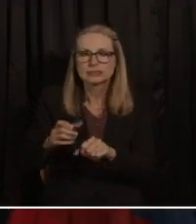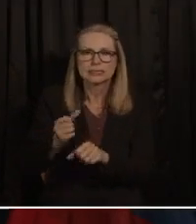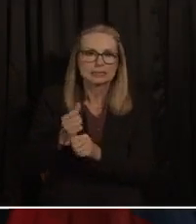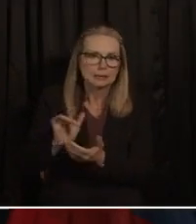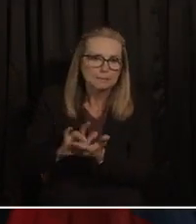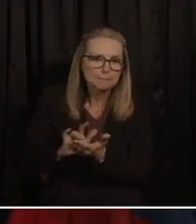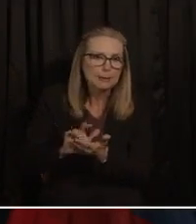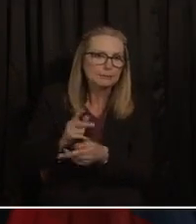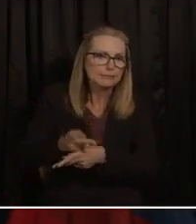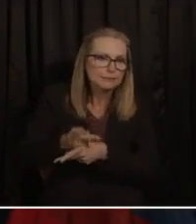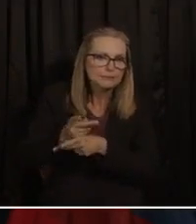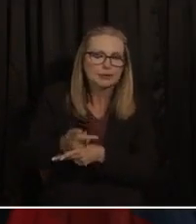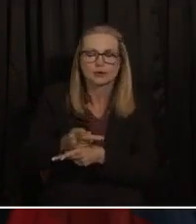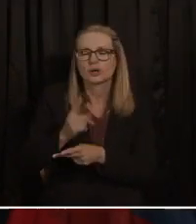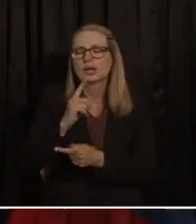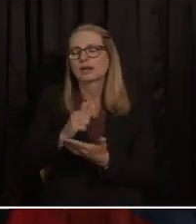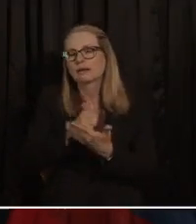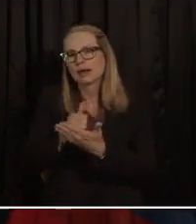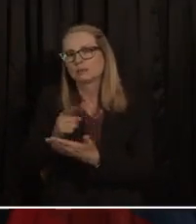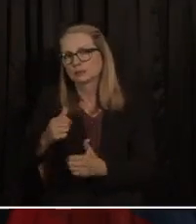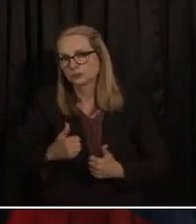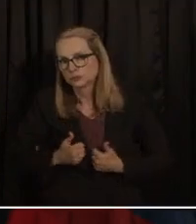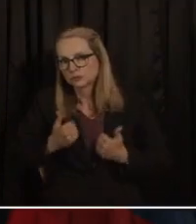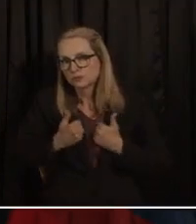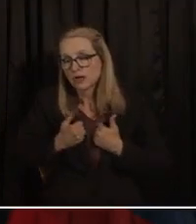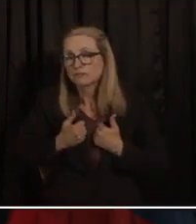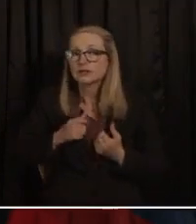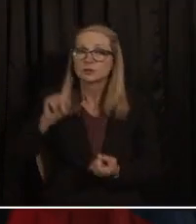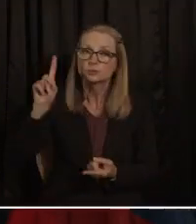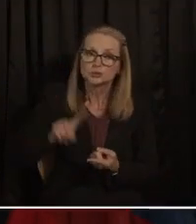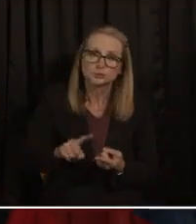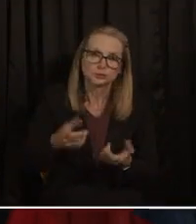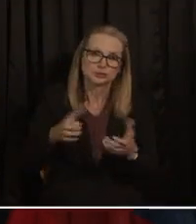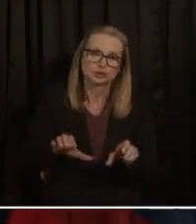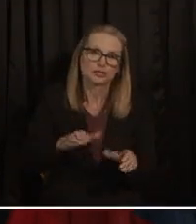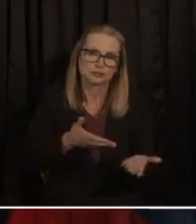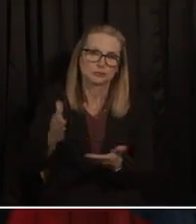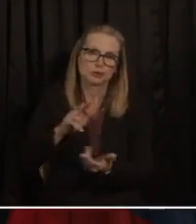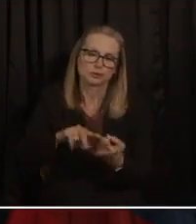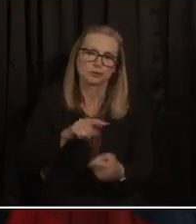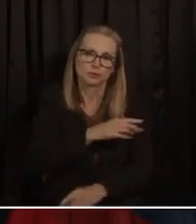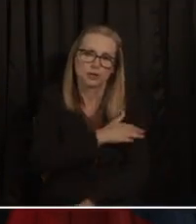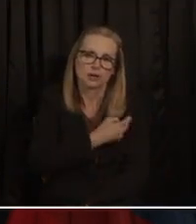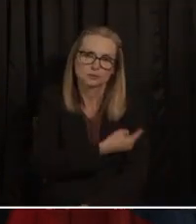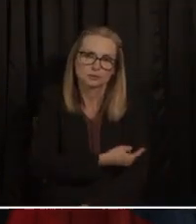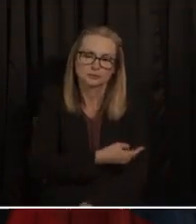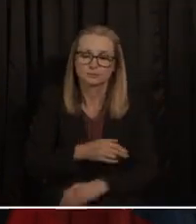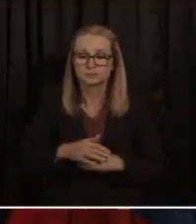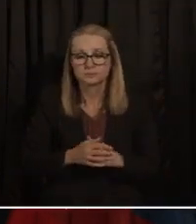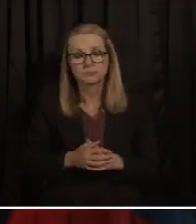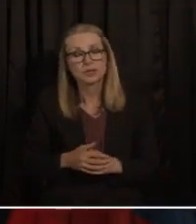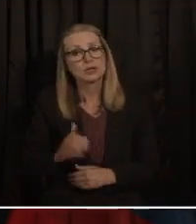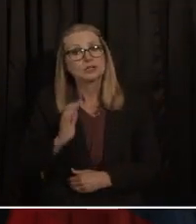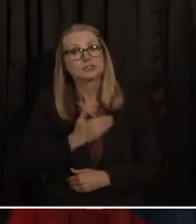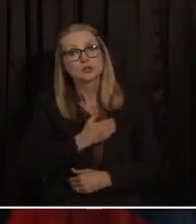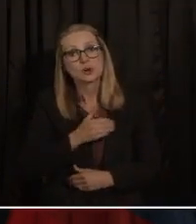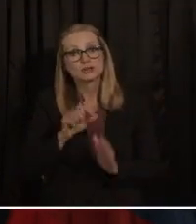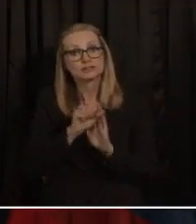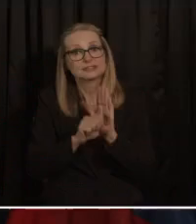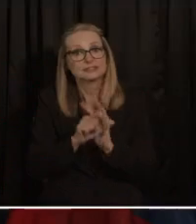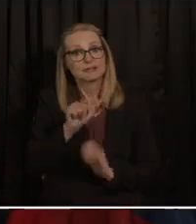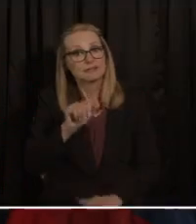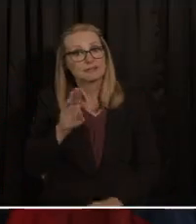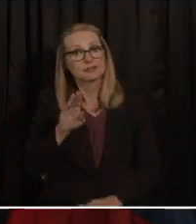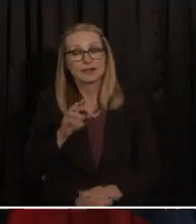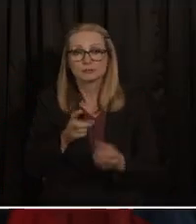will increase their odds of living, decrease their odds of hospitalization. The executive director of the state lab is Dr. Emily Travonti.